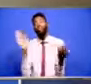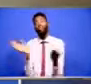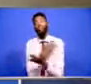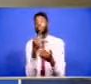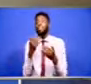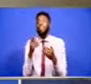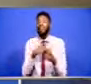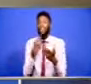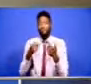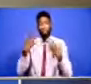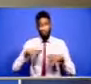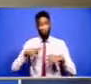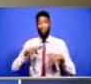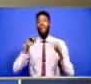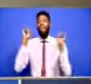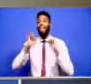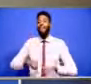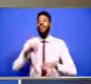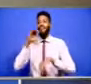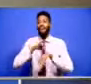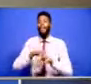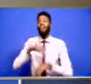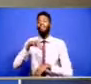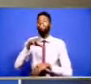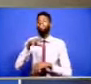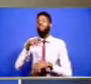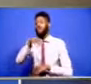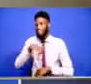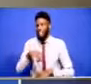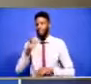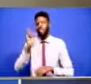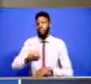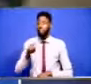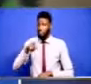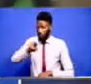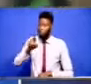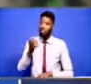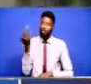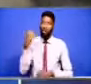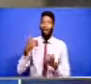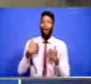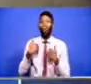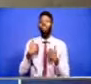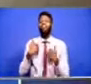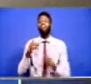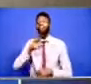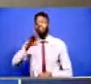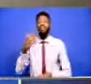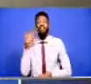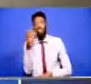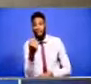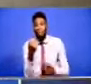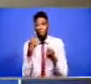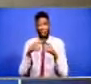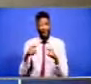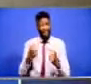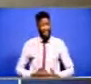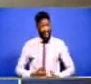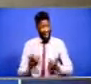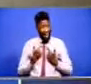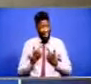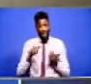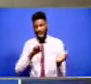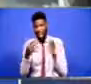wanaweza jisaidia. Kozi walikuwa nabebwa na 3,500. Na kulingana na ile maisha vile mali